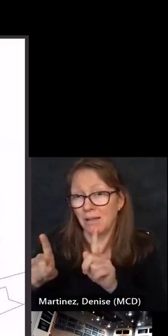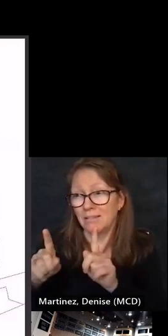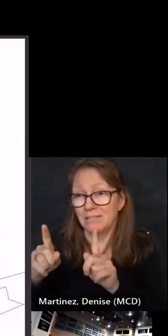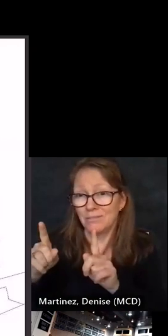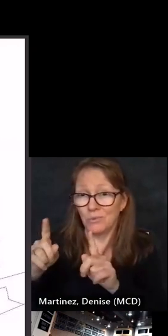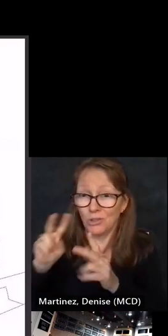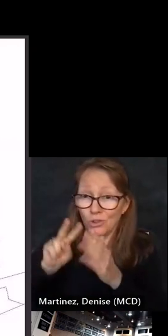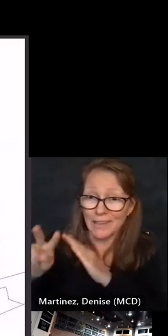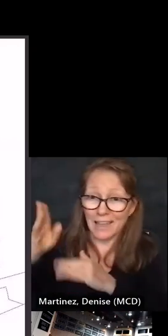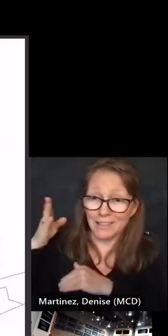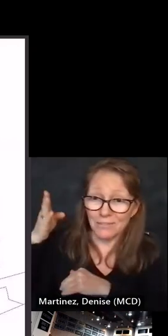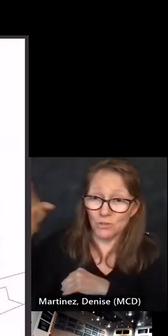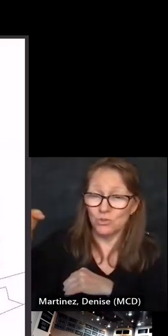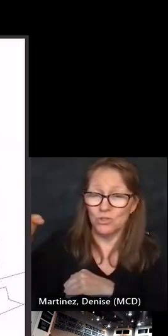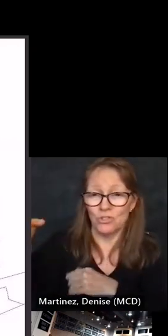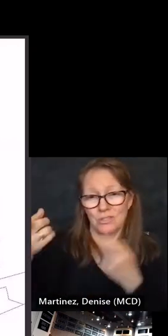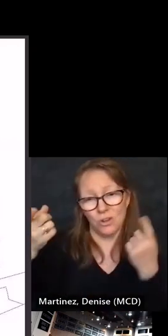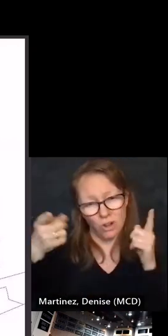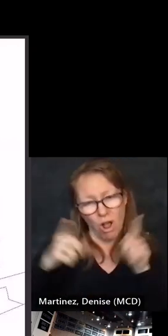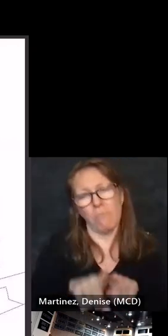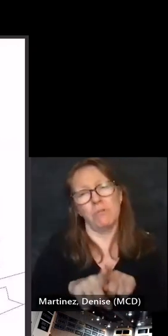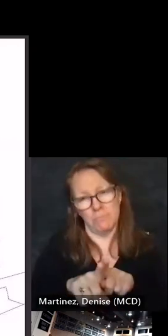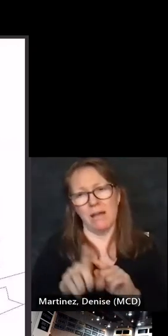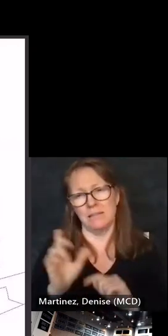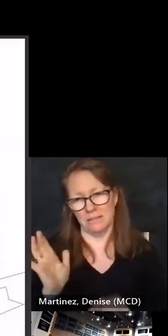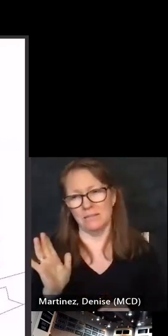compromise is my only thought.